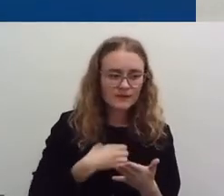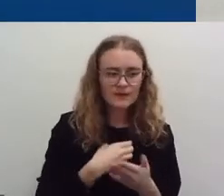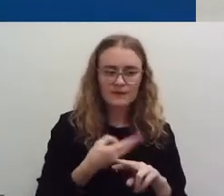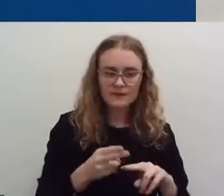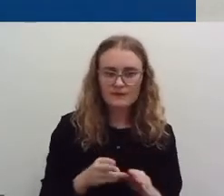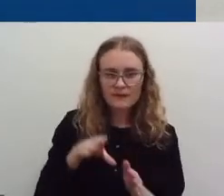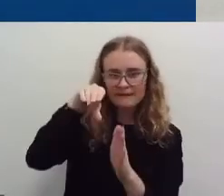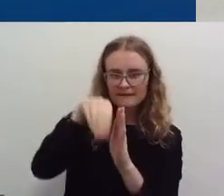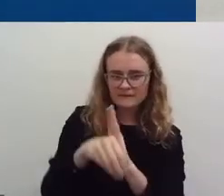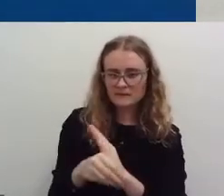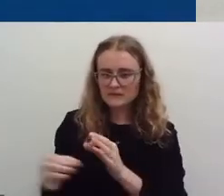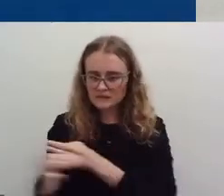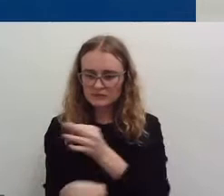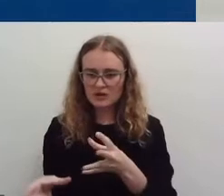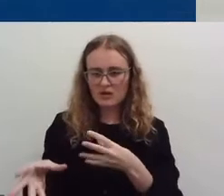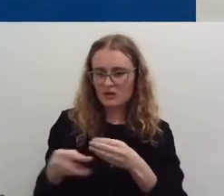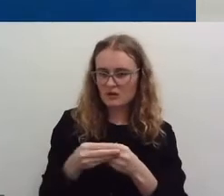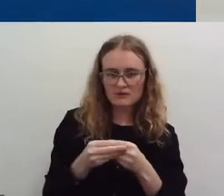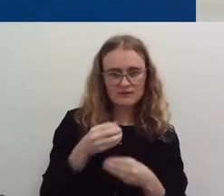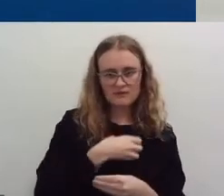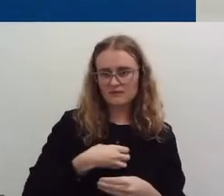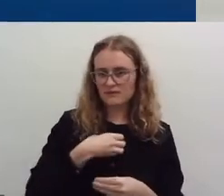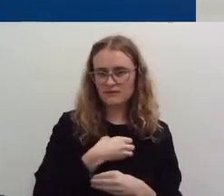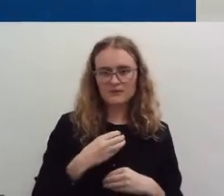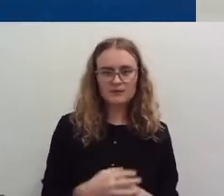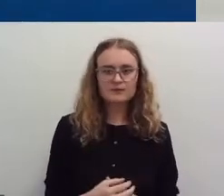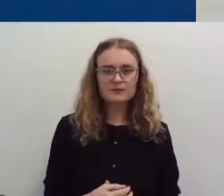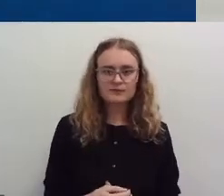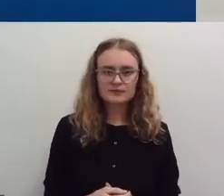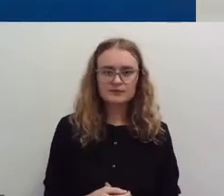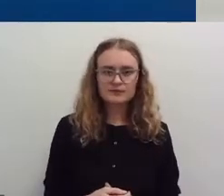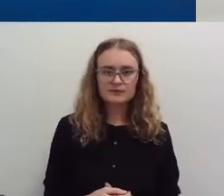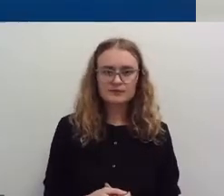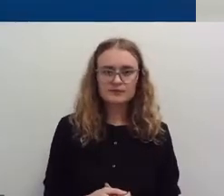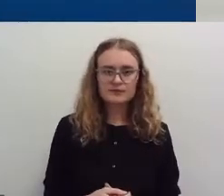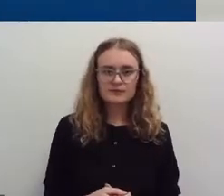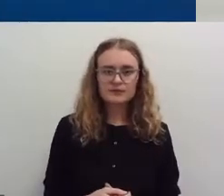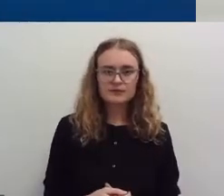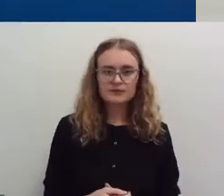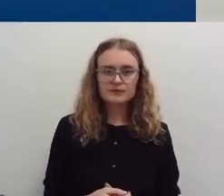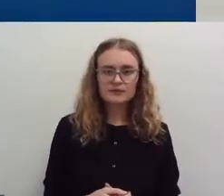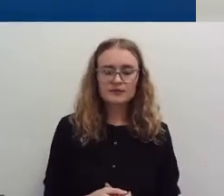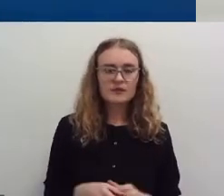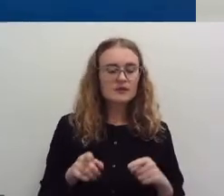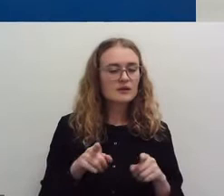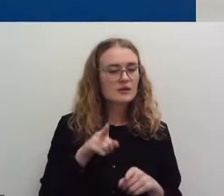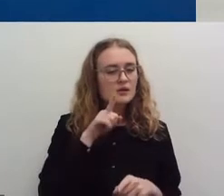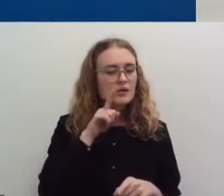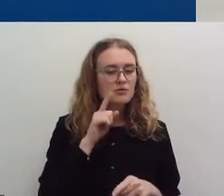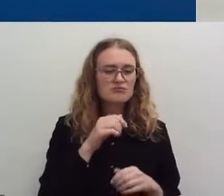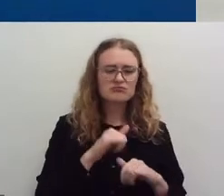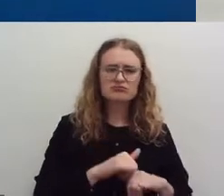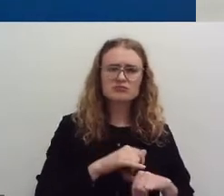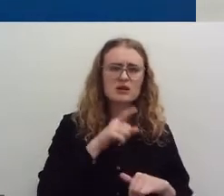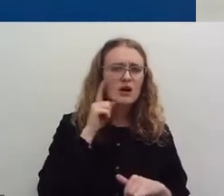having more and more young people represented in working groups or different expert groups or different